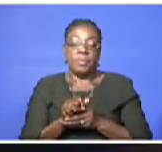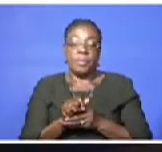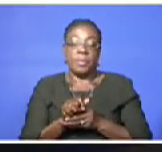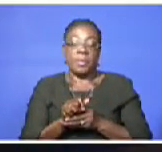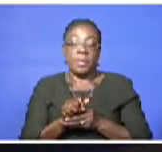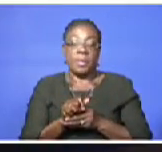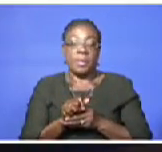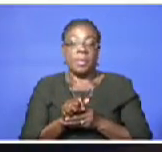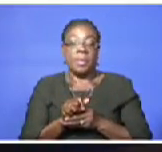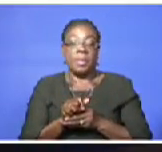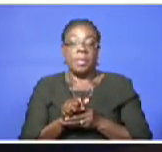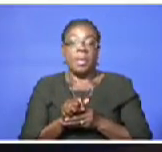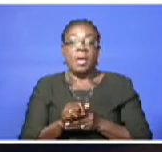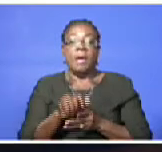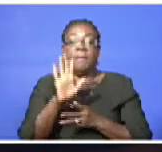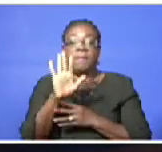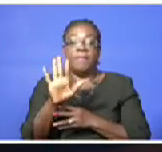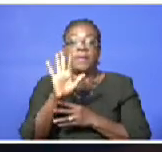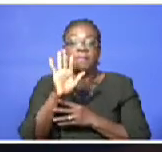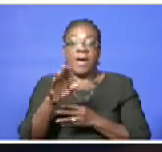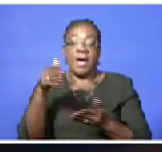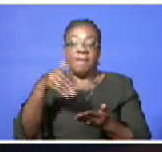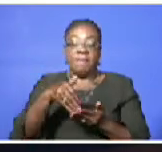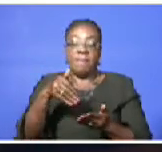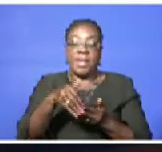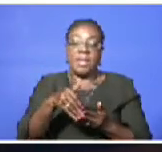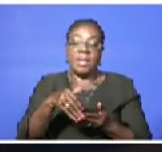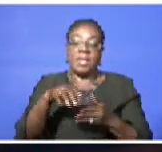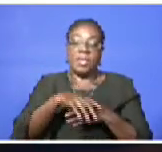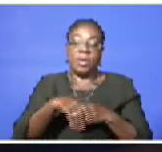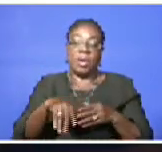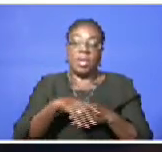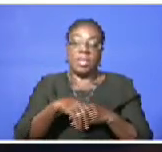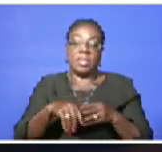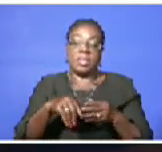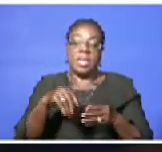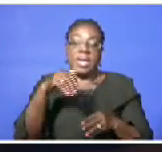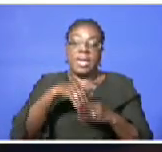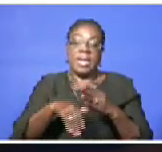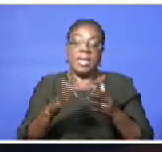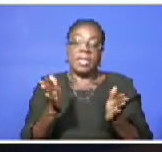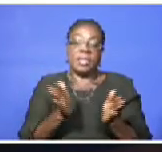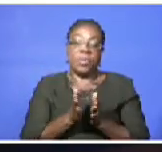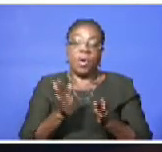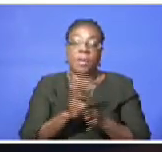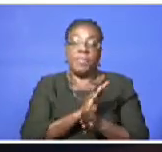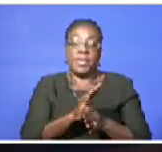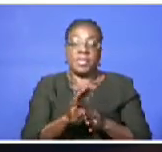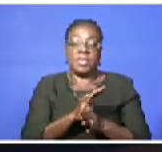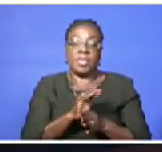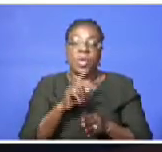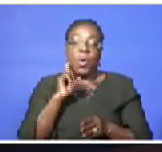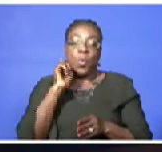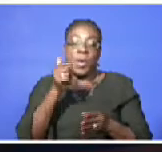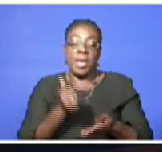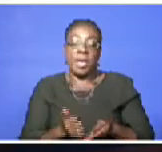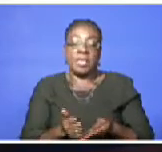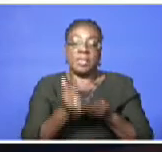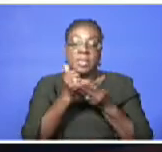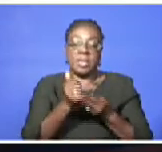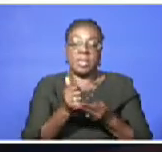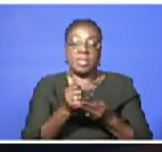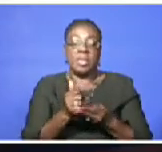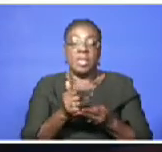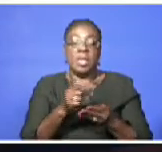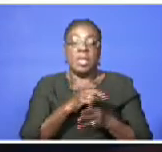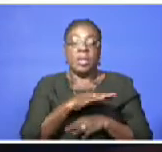Turnquest announced that a $55 million investment in the Small Business Development Program will also assist entrepreneurs operating in non-traditional